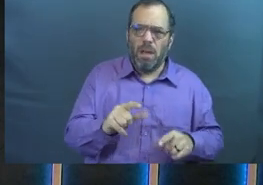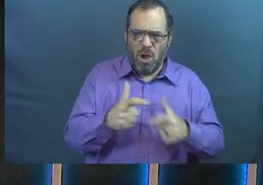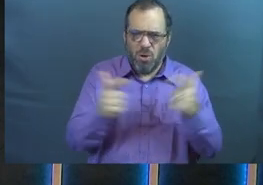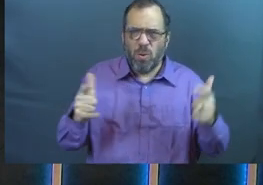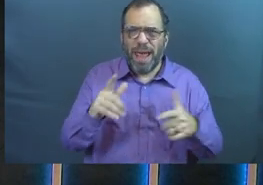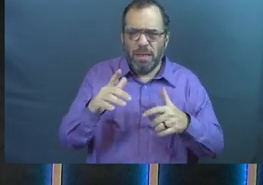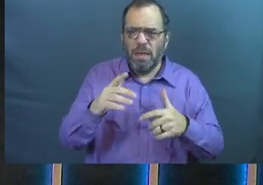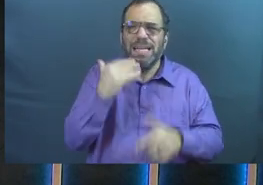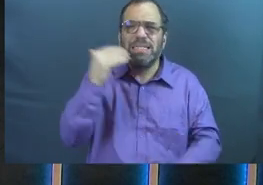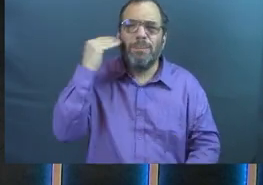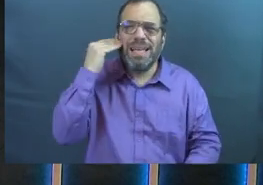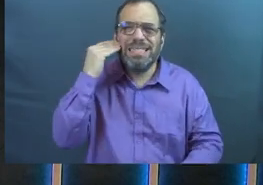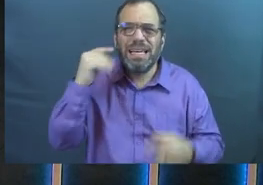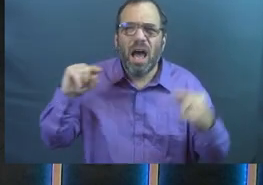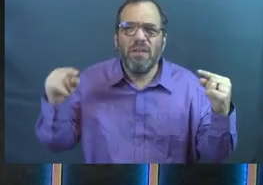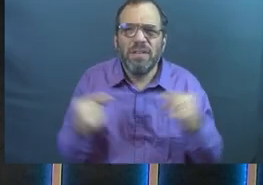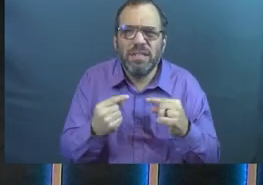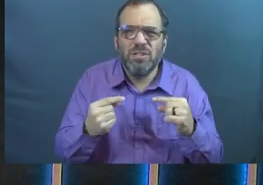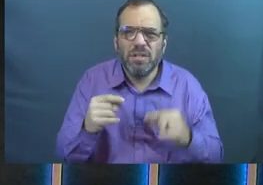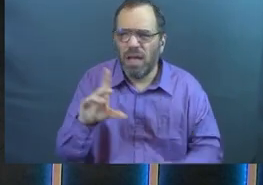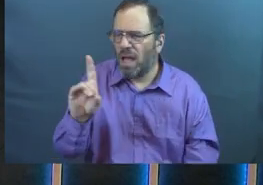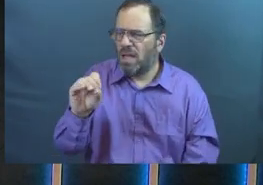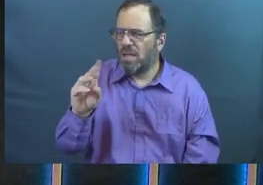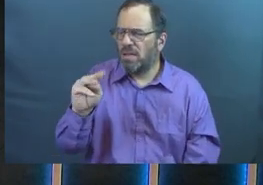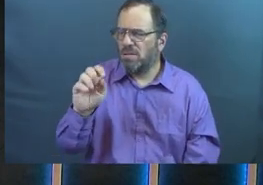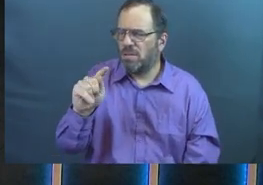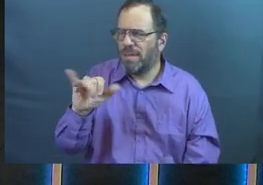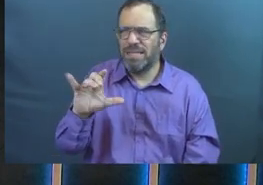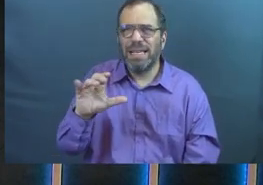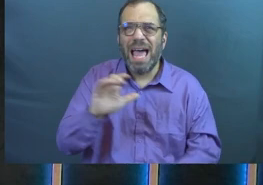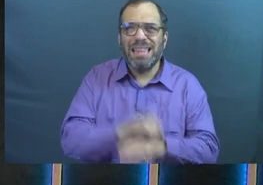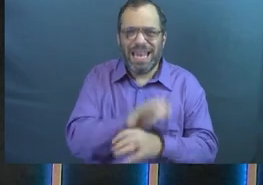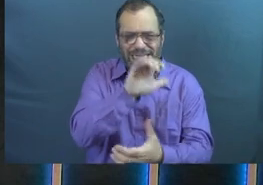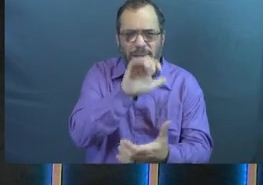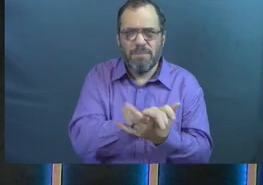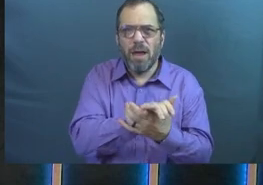great domestic affliction is? That's a marriage fight.